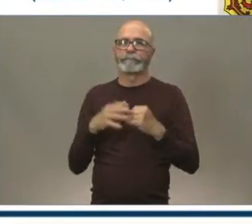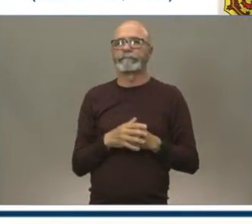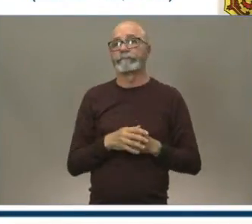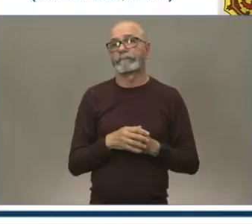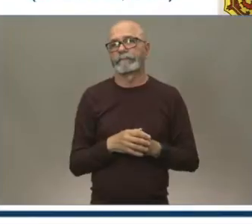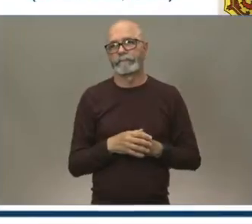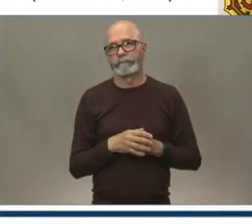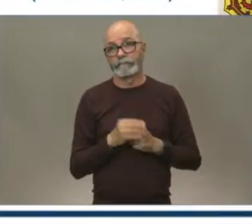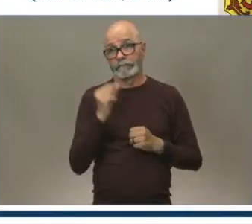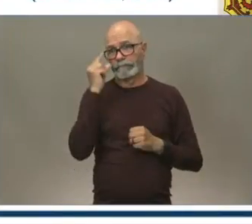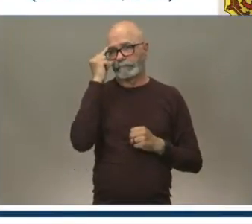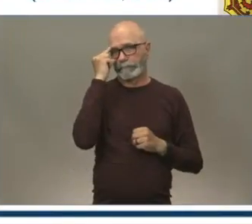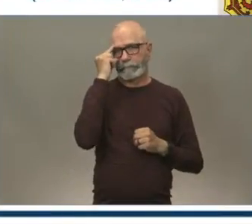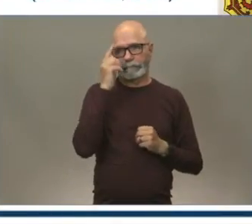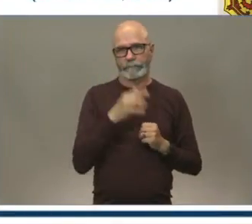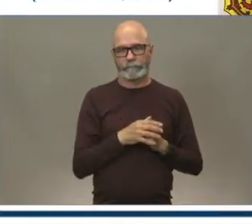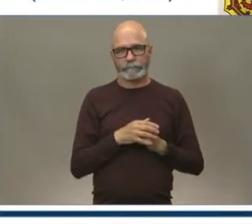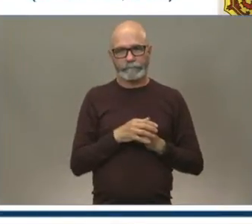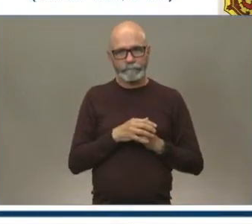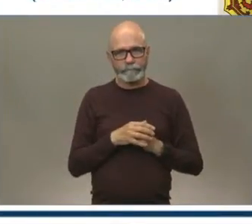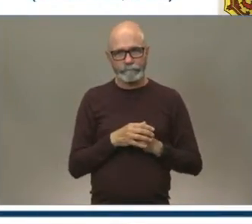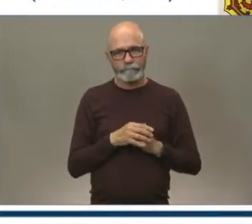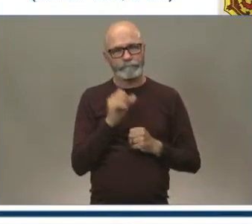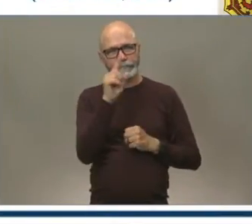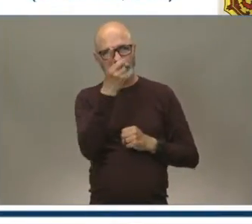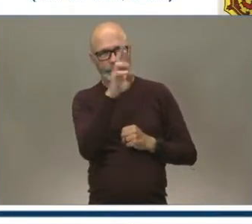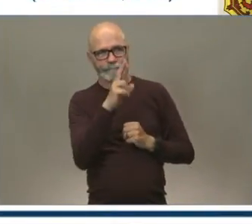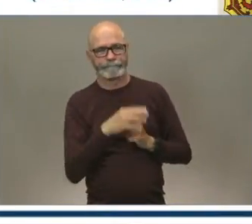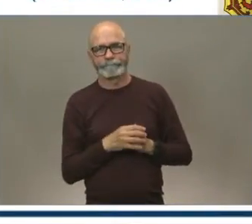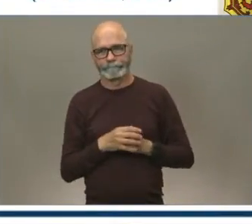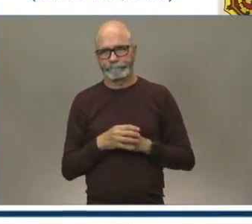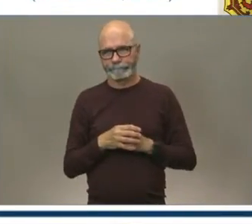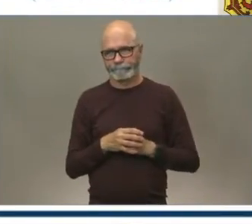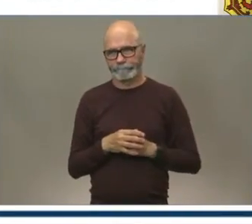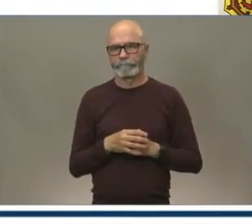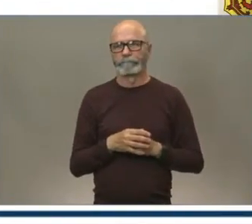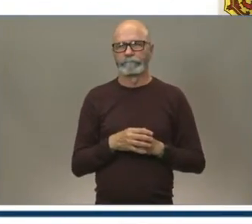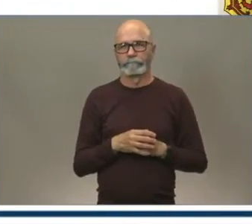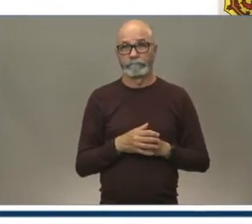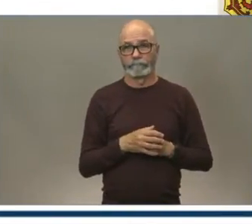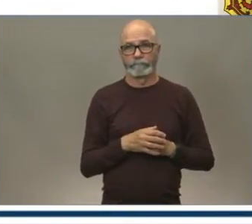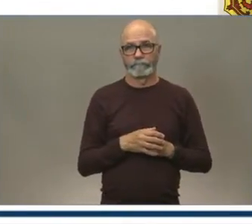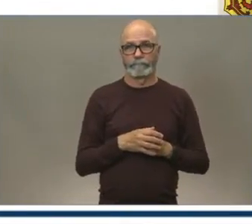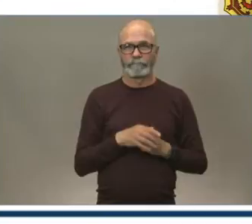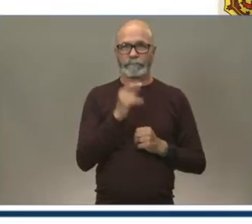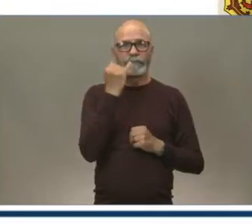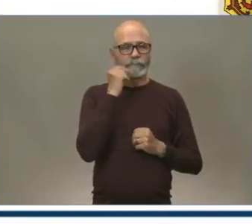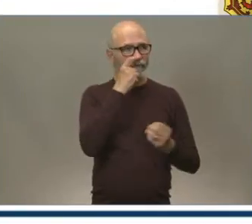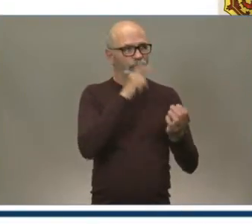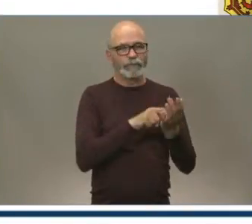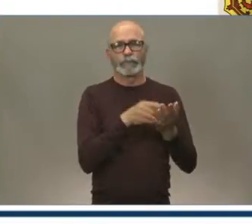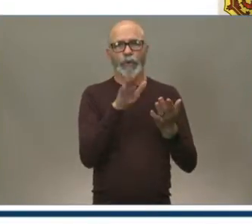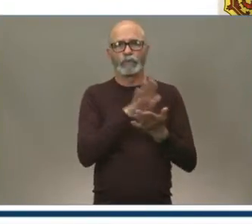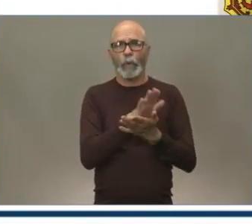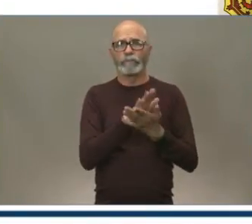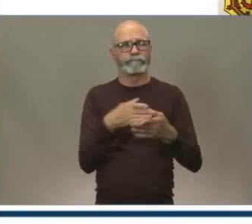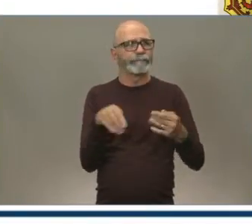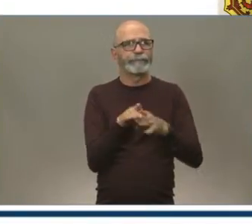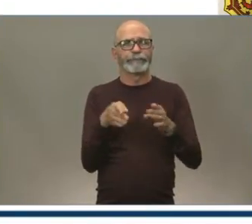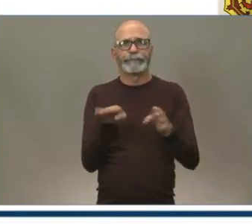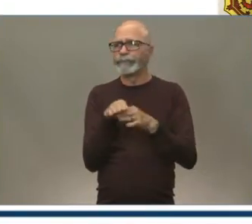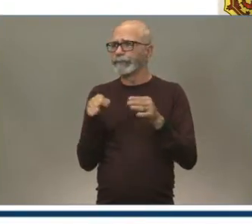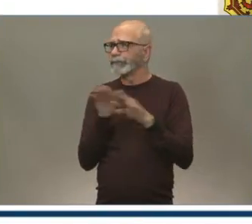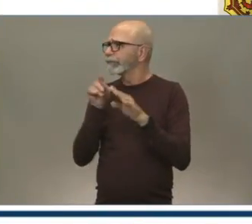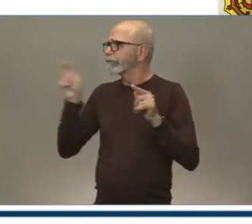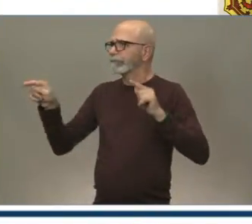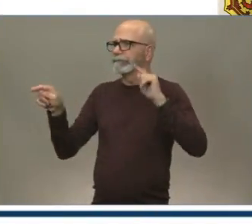Dr. Strang, this is a very large number of schools that we've seen closed. What are the contact tracers telling you about